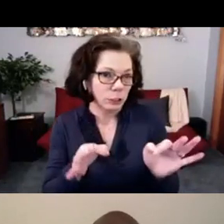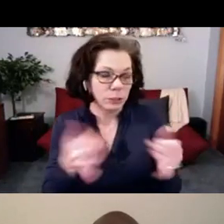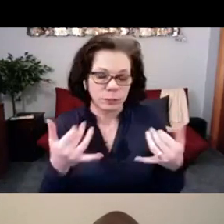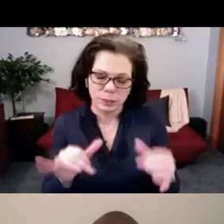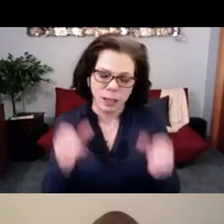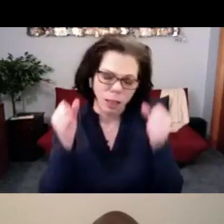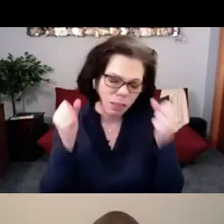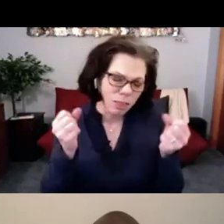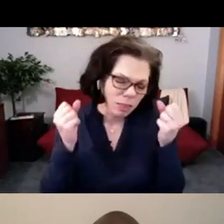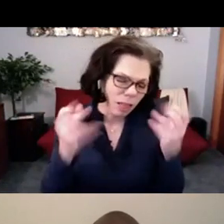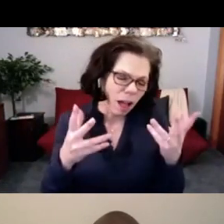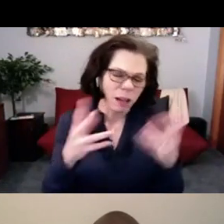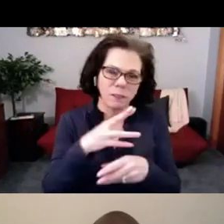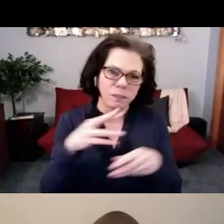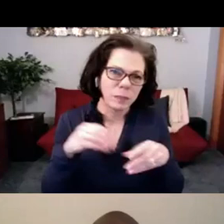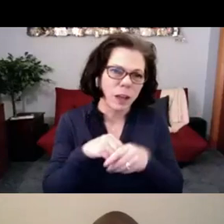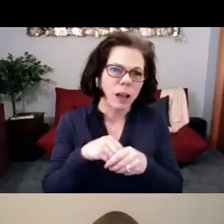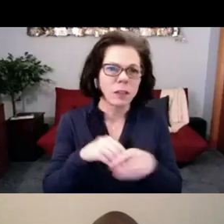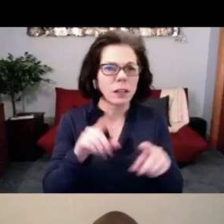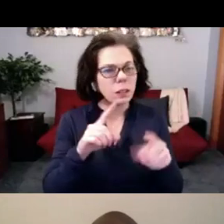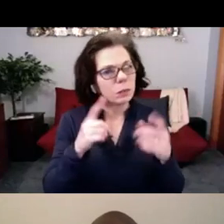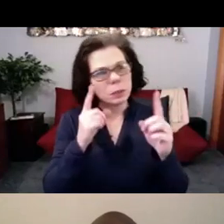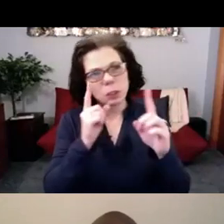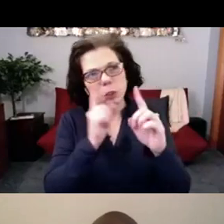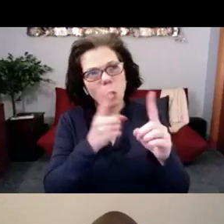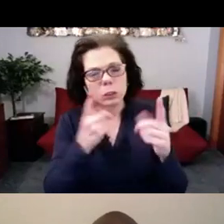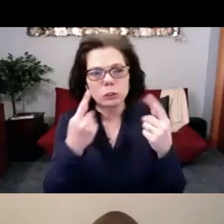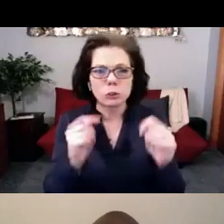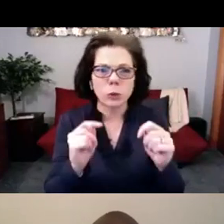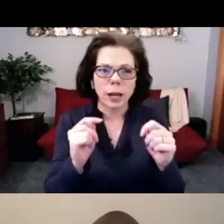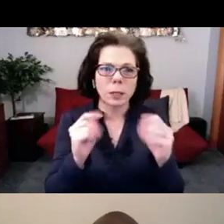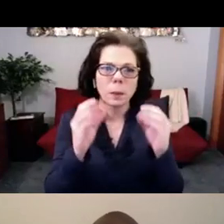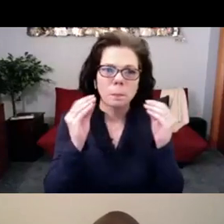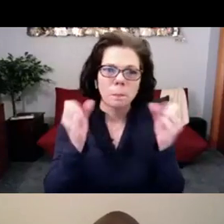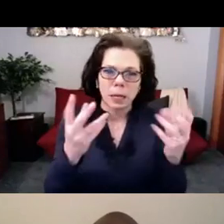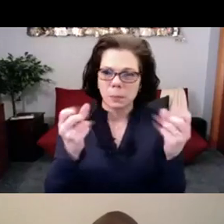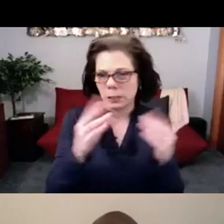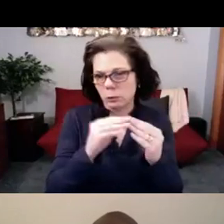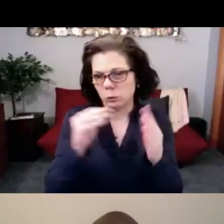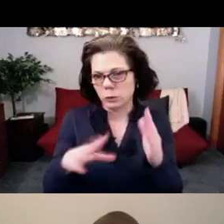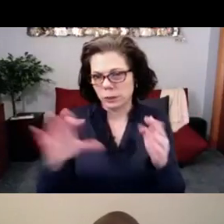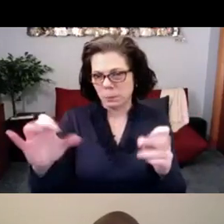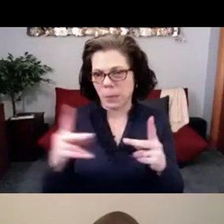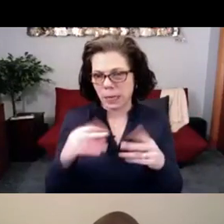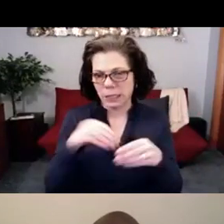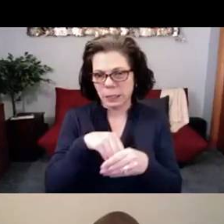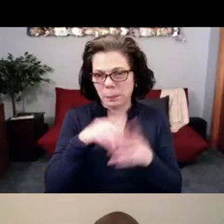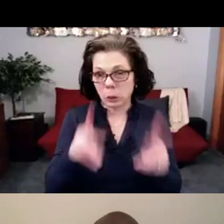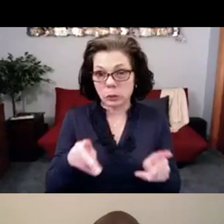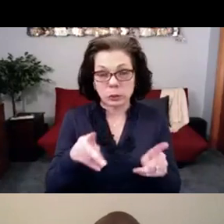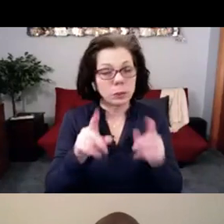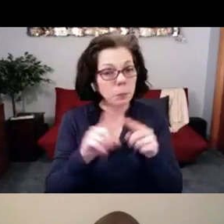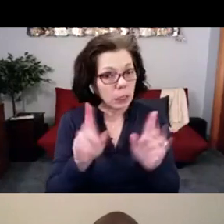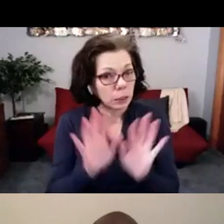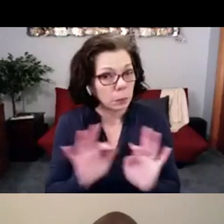determined. We're going to work to bring back as many students as we can, as quickly as we can, to in-person learning, as long as we can do so safely, and